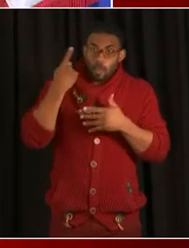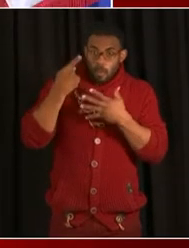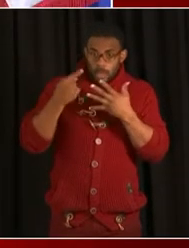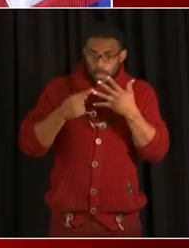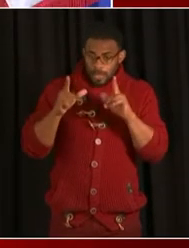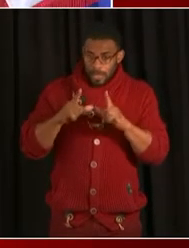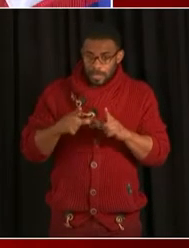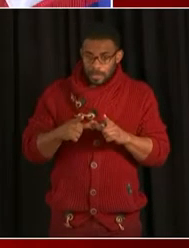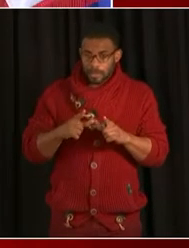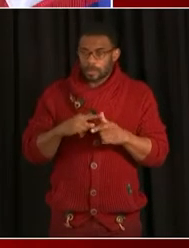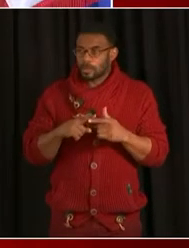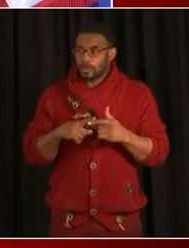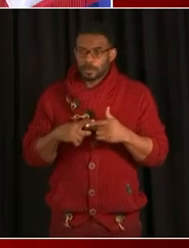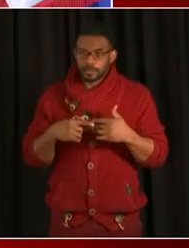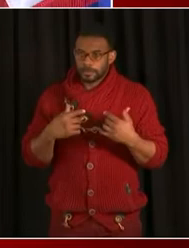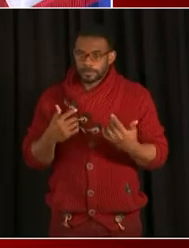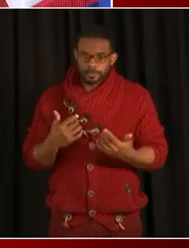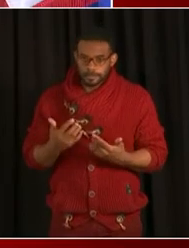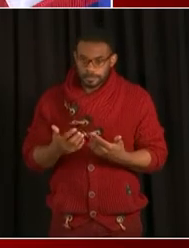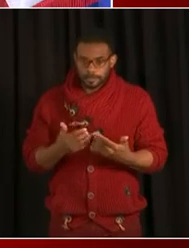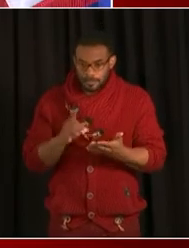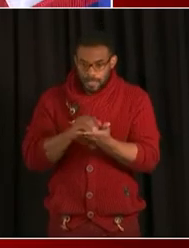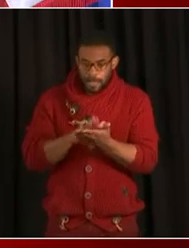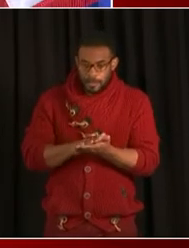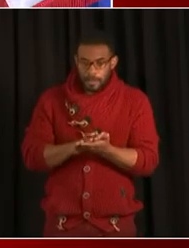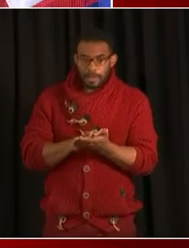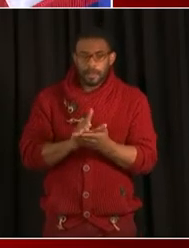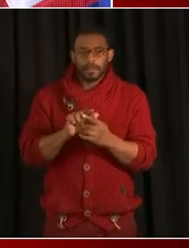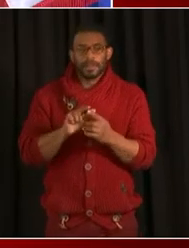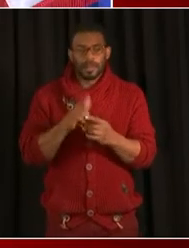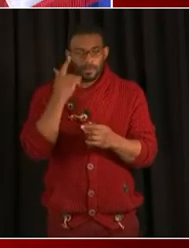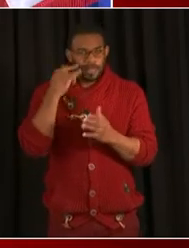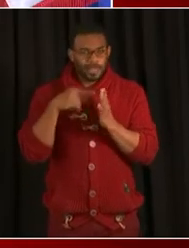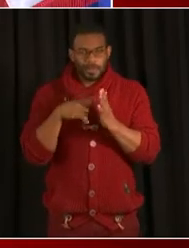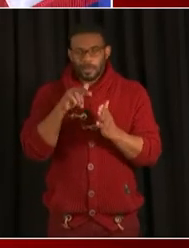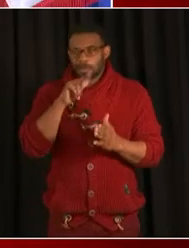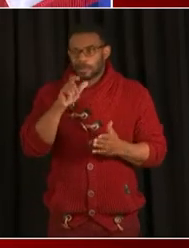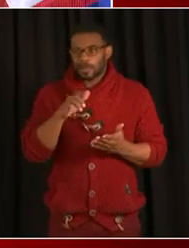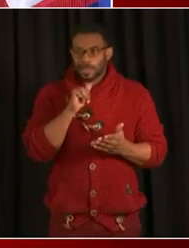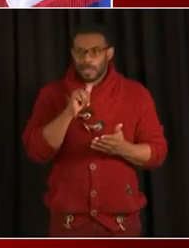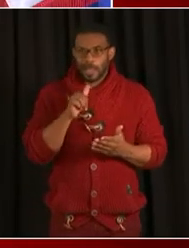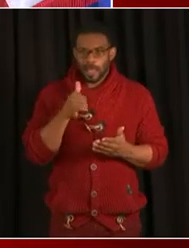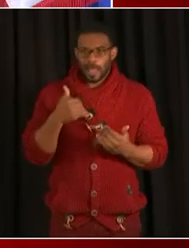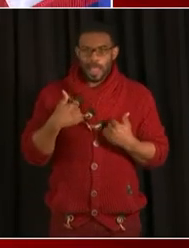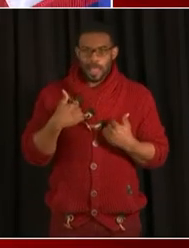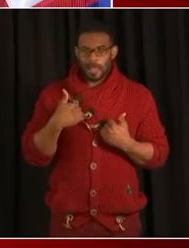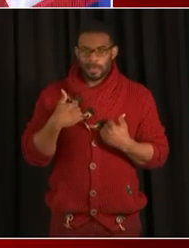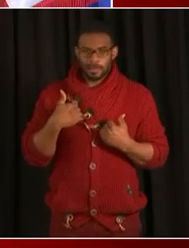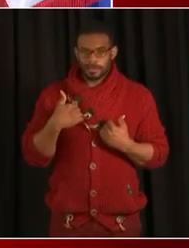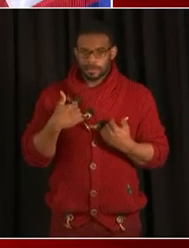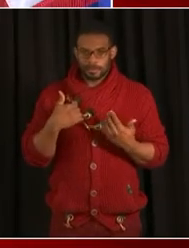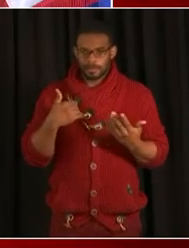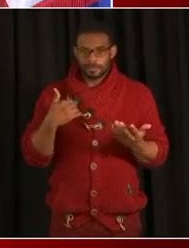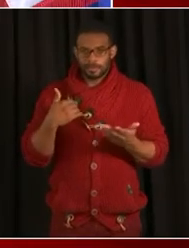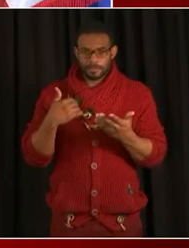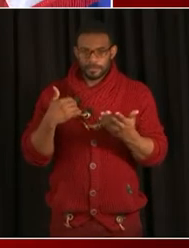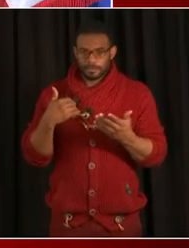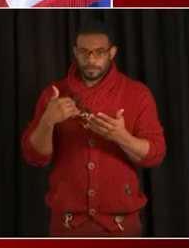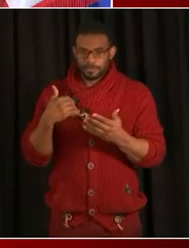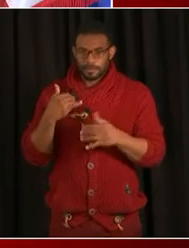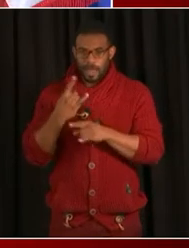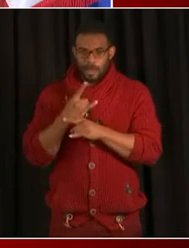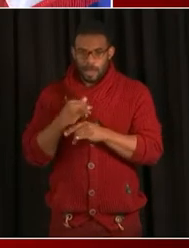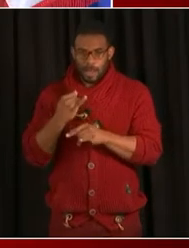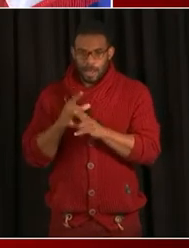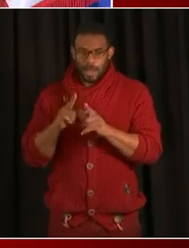one of those licenses or documents. For example, you may not hold an ABRA license.